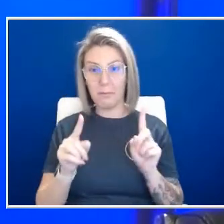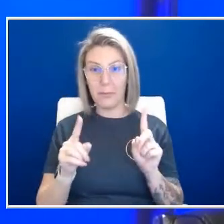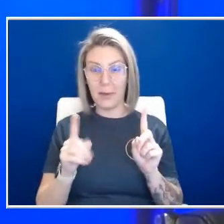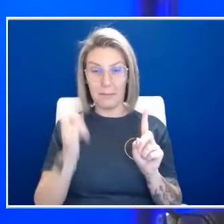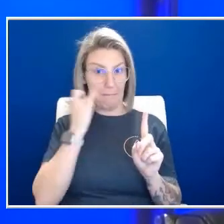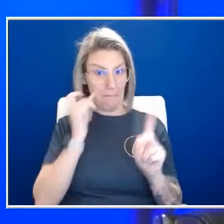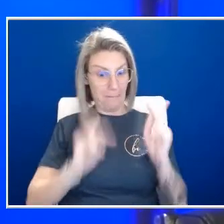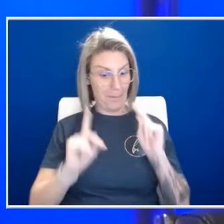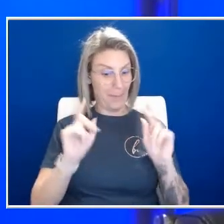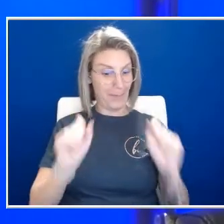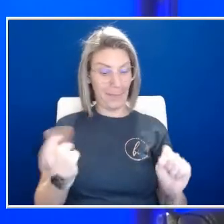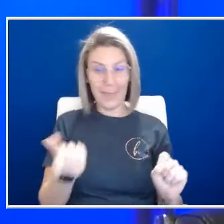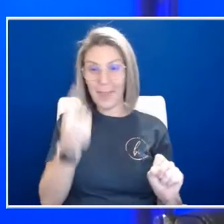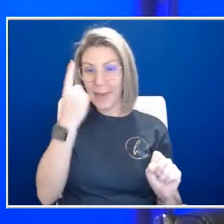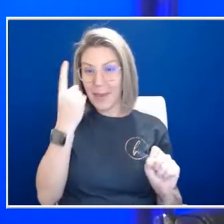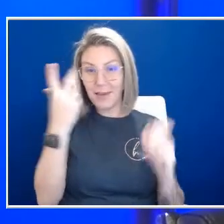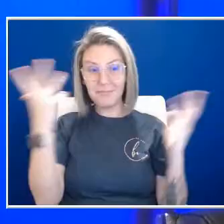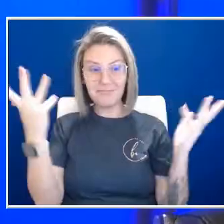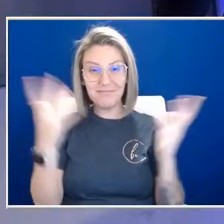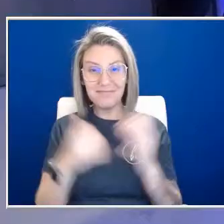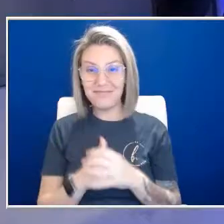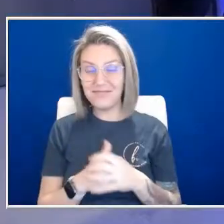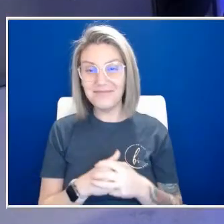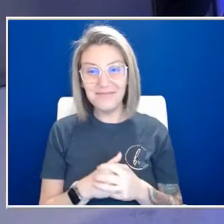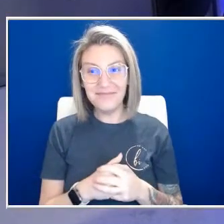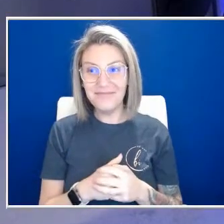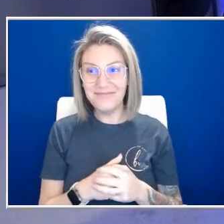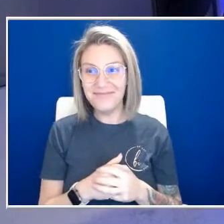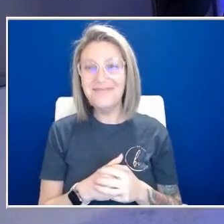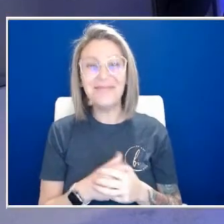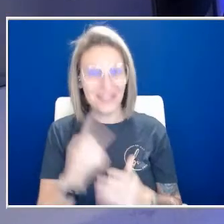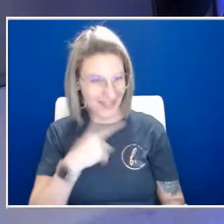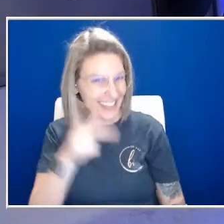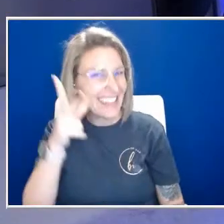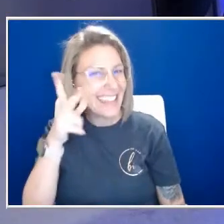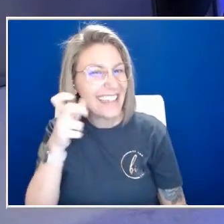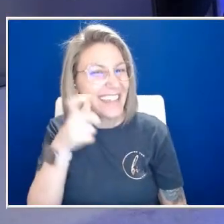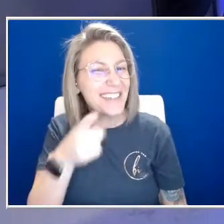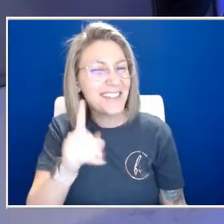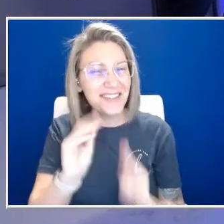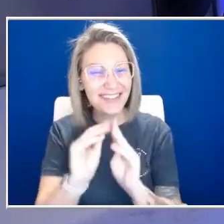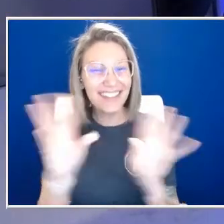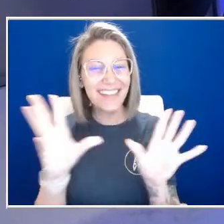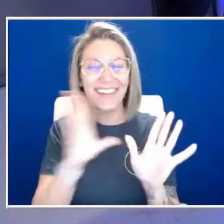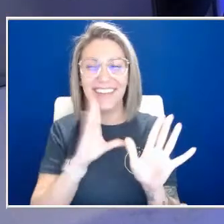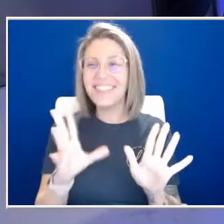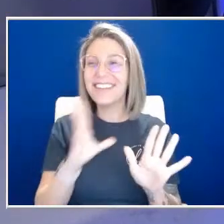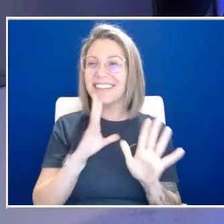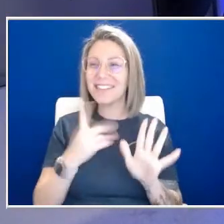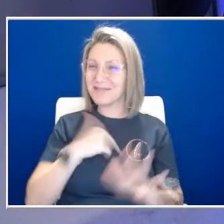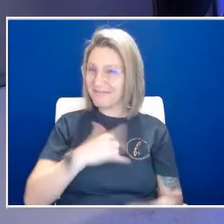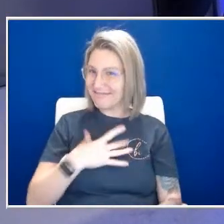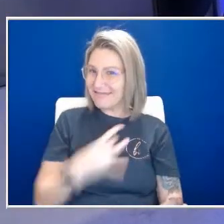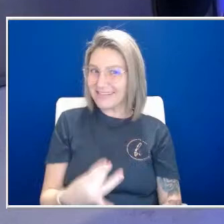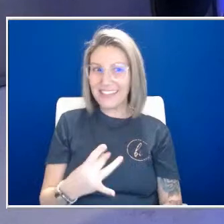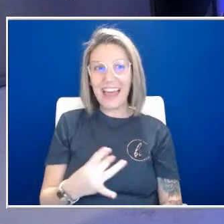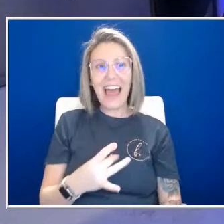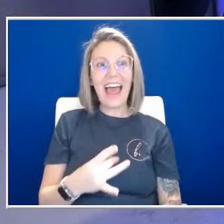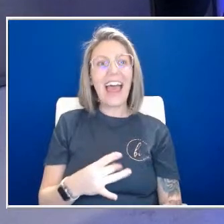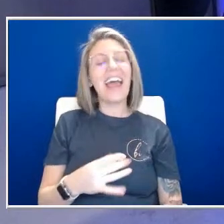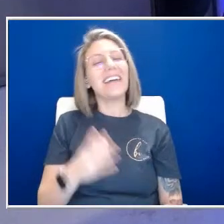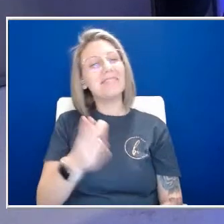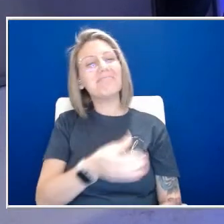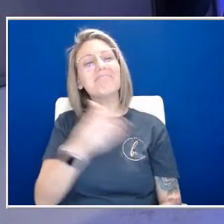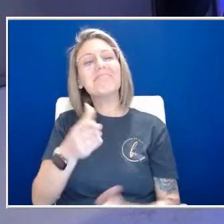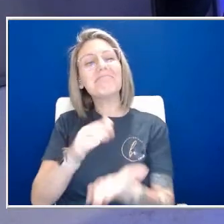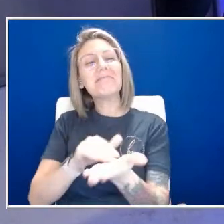understand, that's... We hear you loud and clear. We like it. We like it. Good. So, Dr. Leminska, I want to bring you in here to talk about the photon